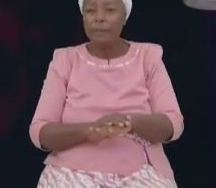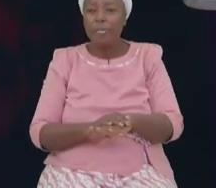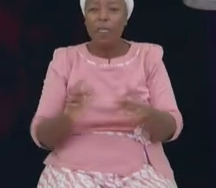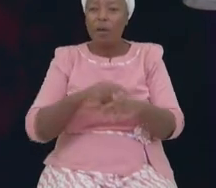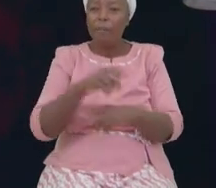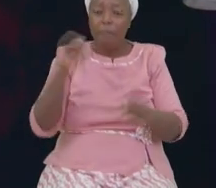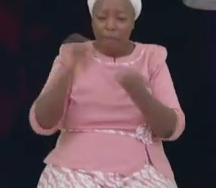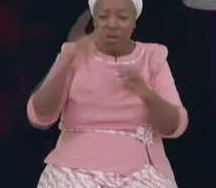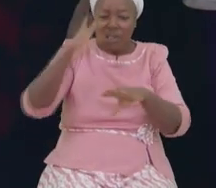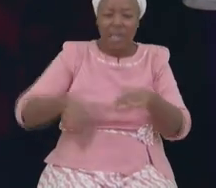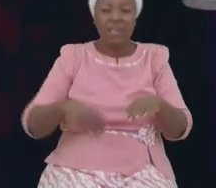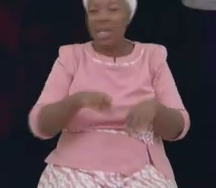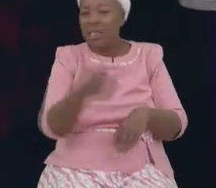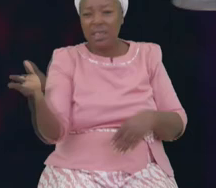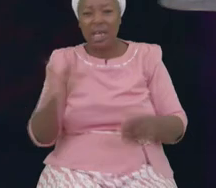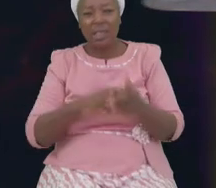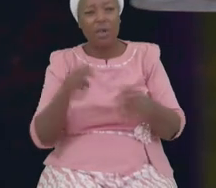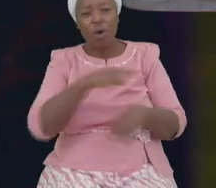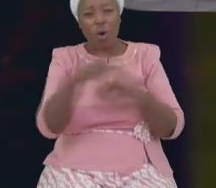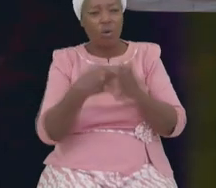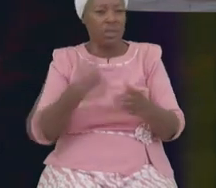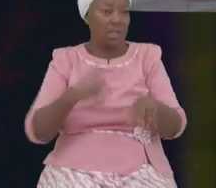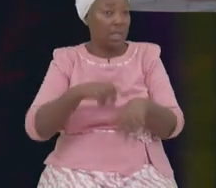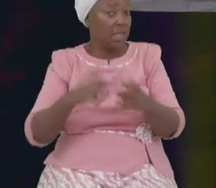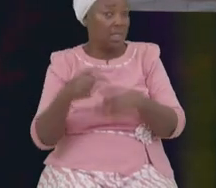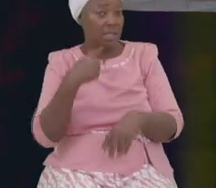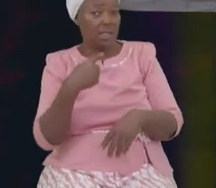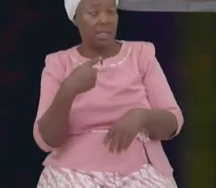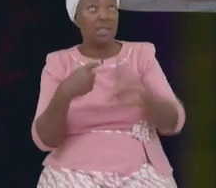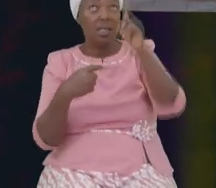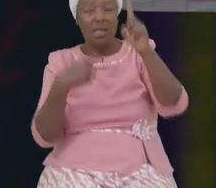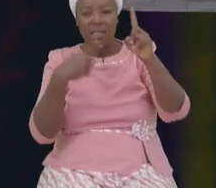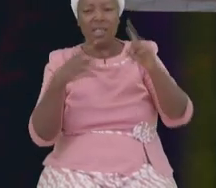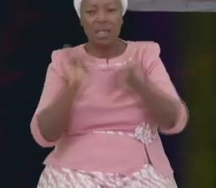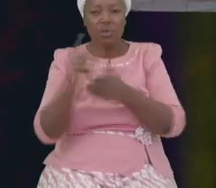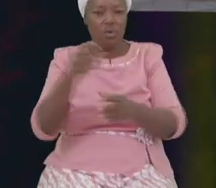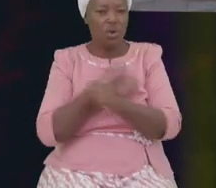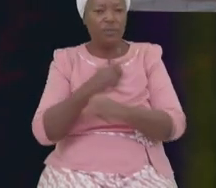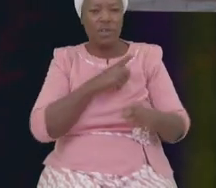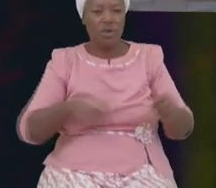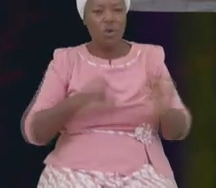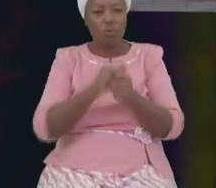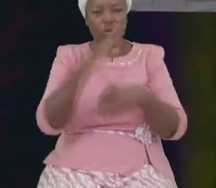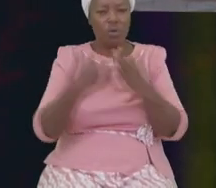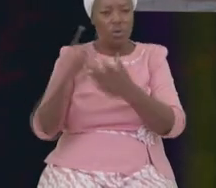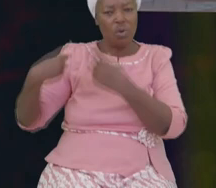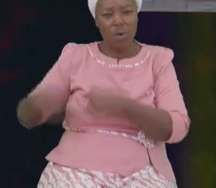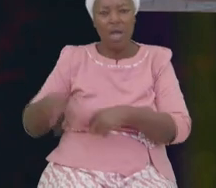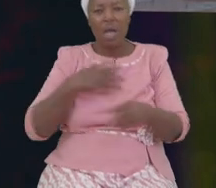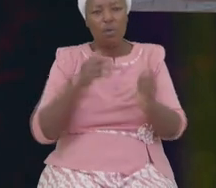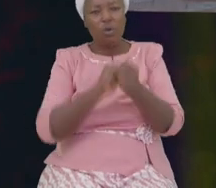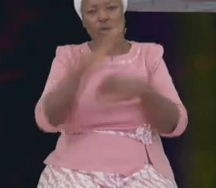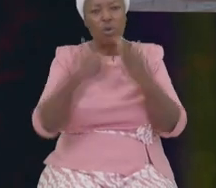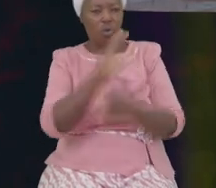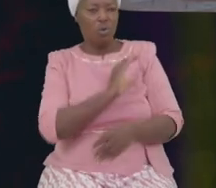dependent all the time. And then it says, you will love the Lord your God with all your heart and with all thy